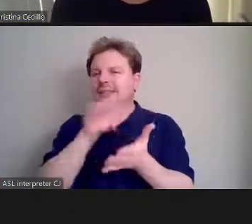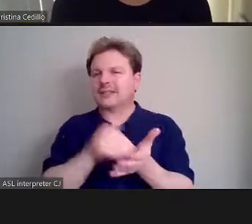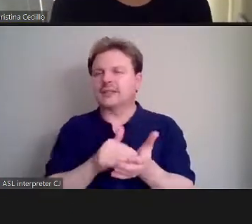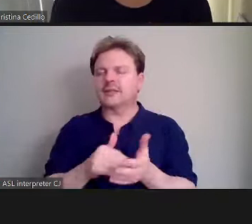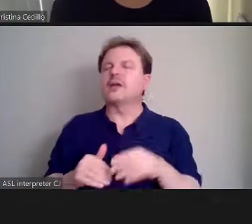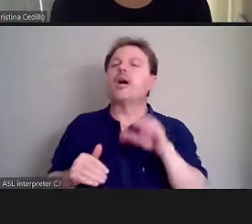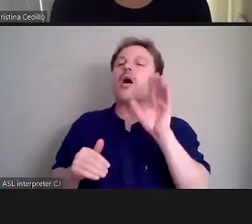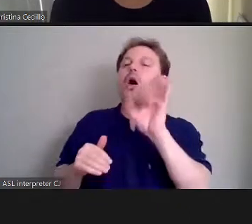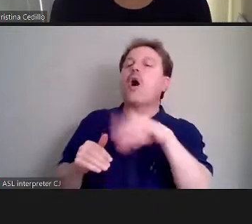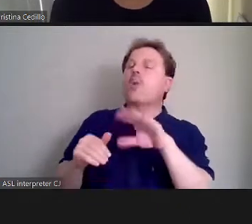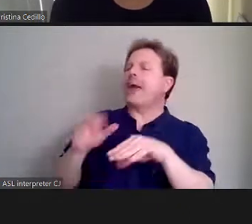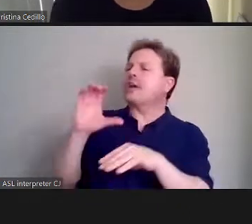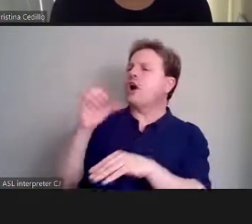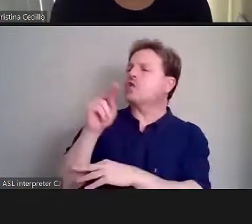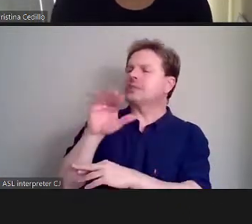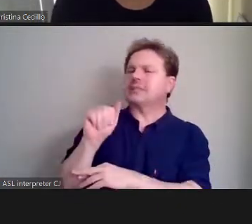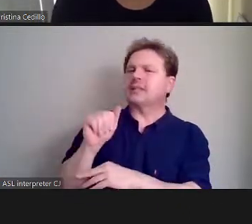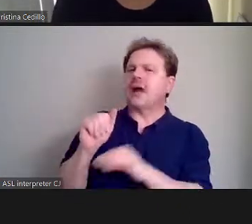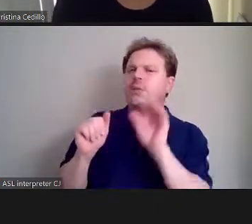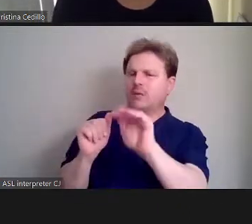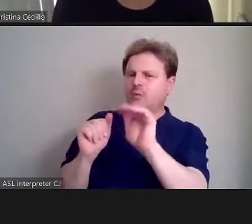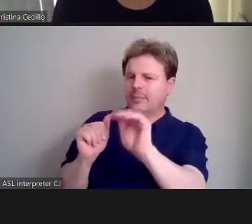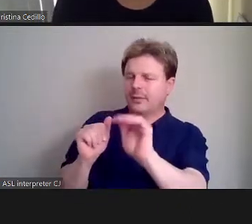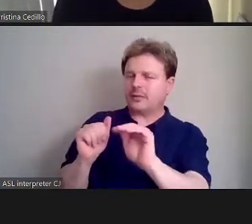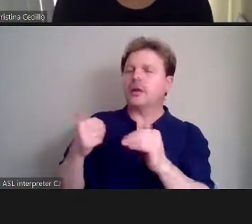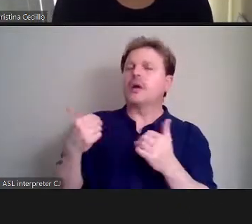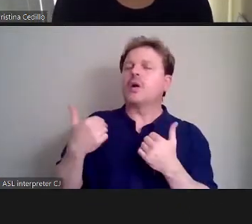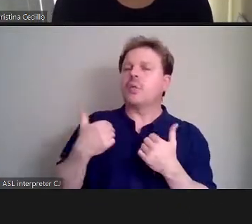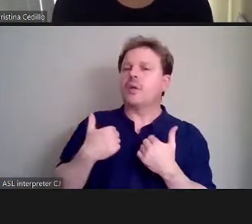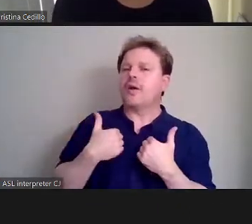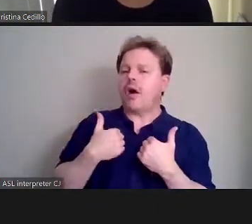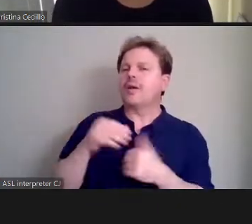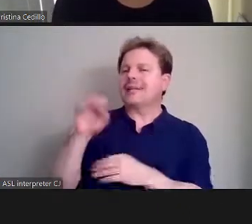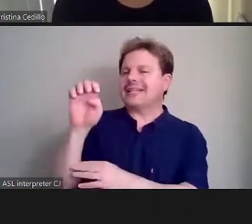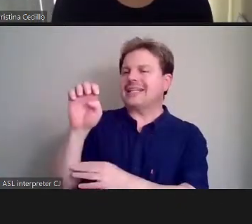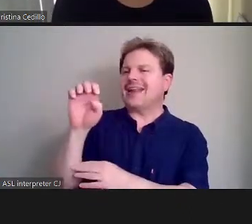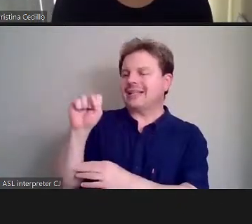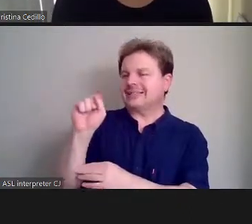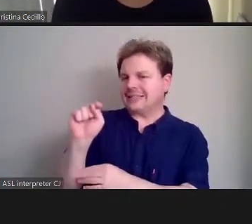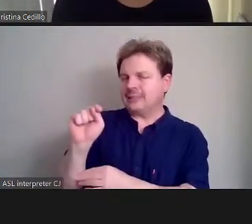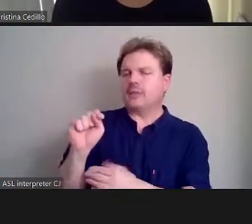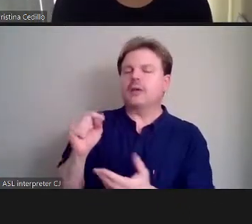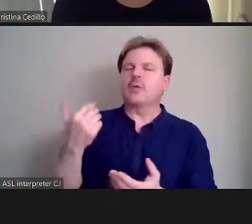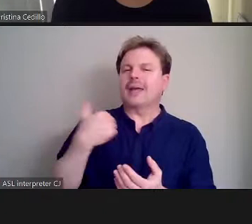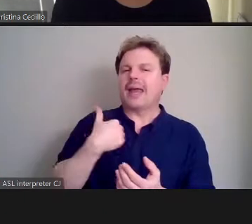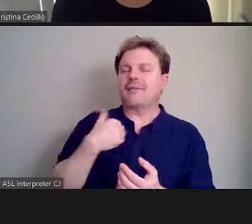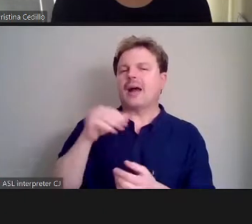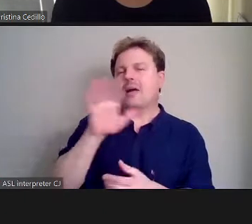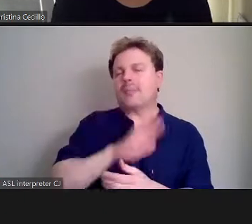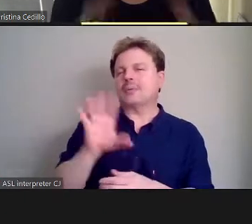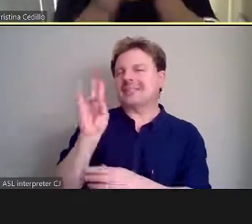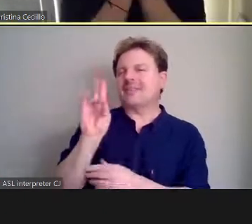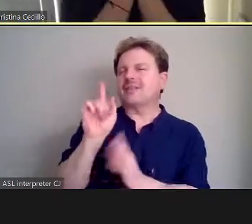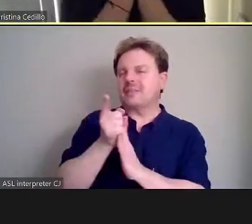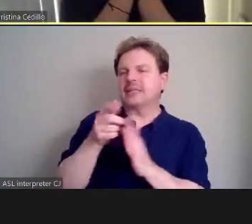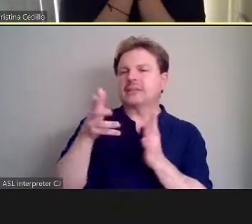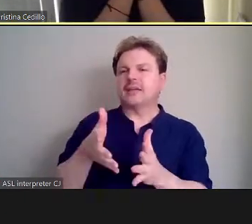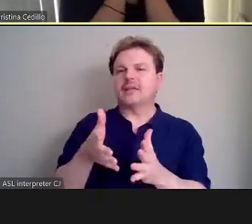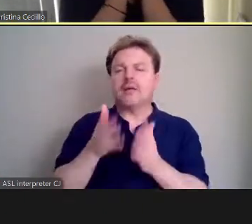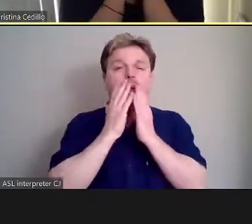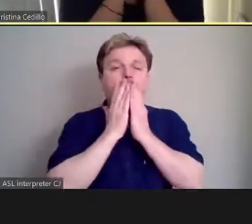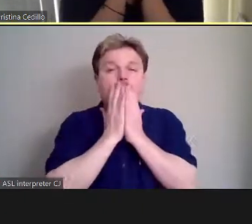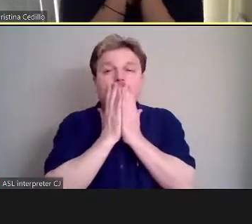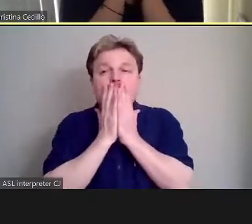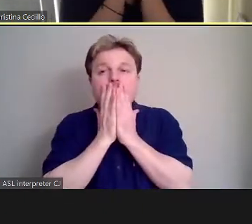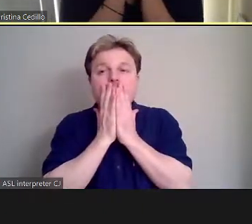yes. Karen here. Just wanted to issue a reminder that we are on EST. So we've got about 7 minutes left today.